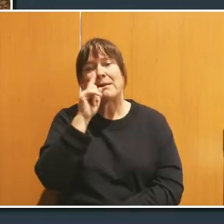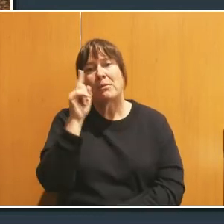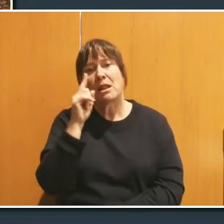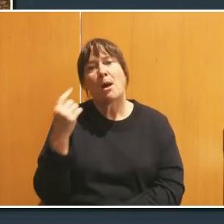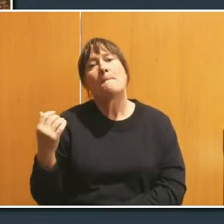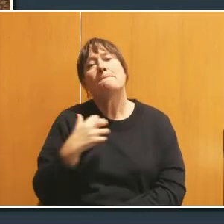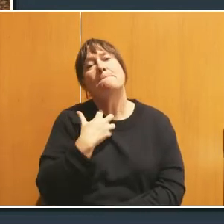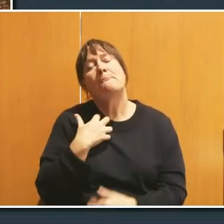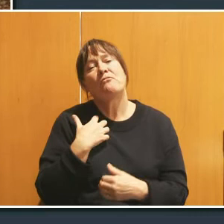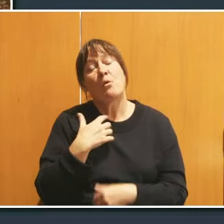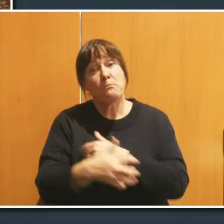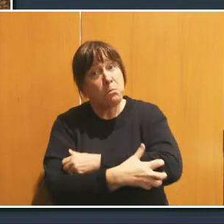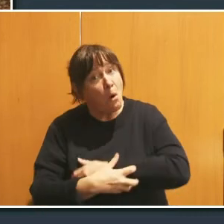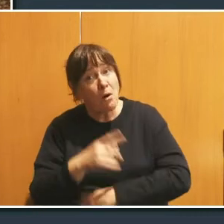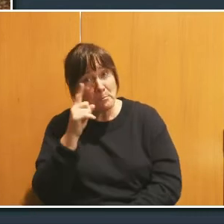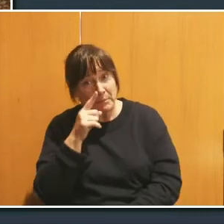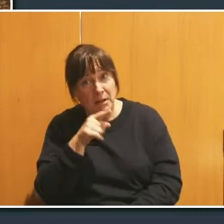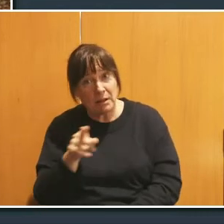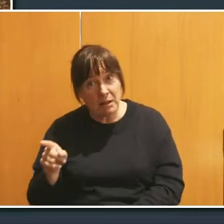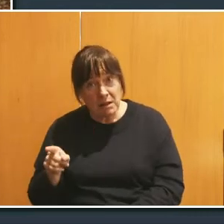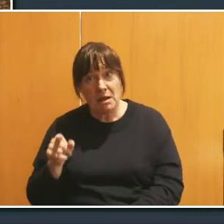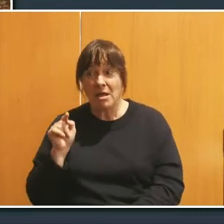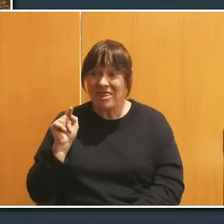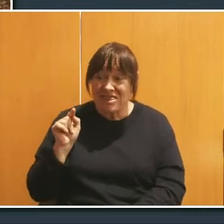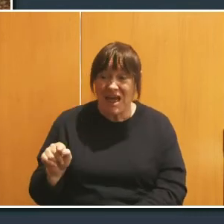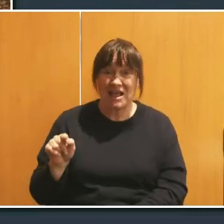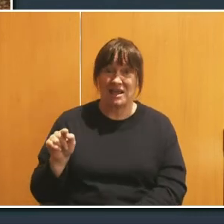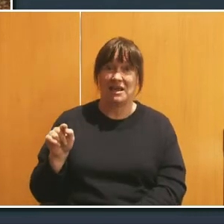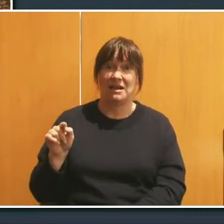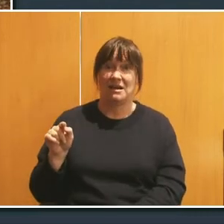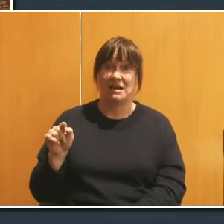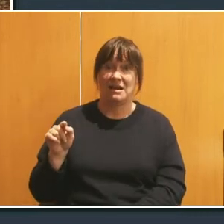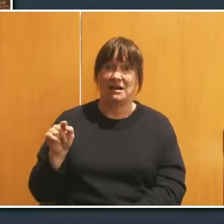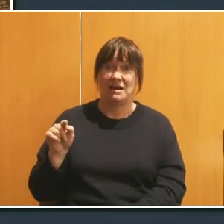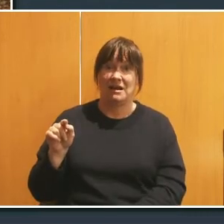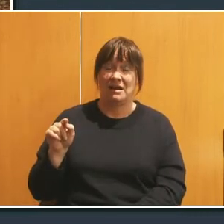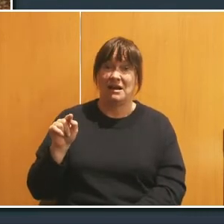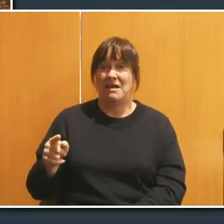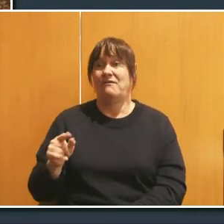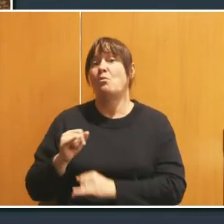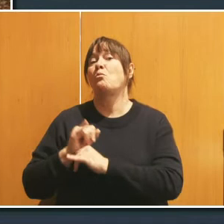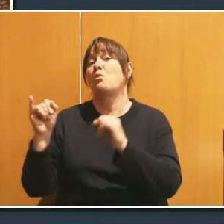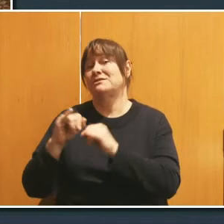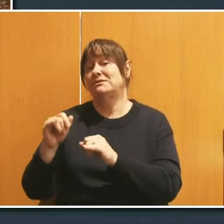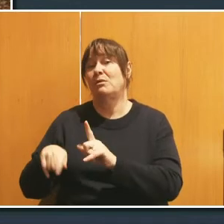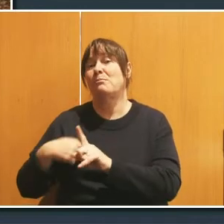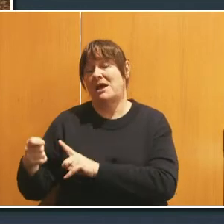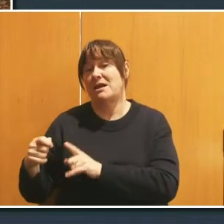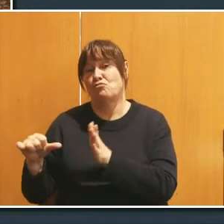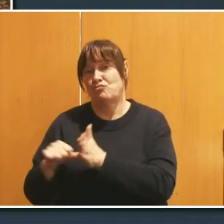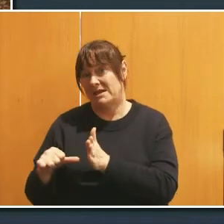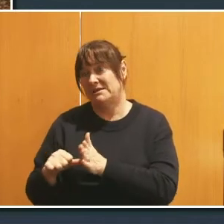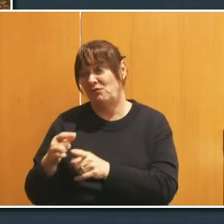socioeconomic bracket, and they are the ones who are consistently being hit harder. Okay, thank you very